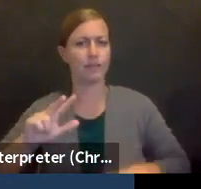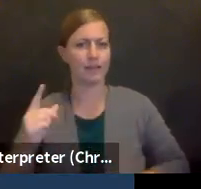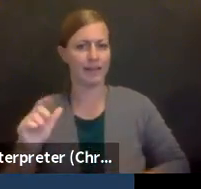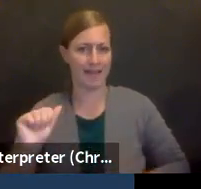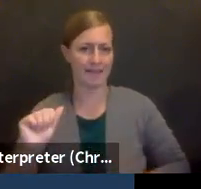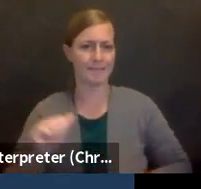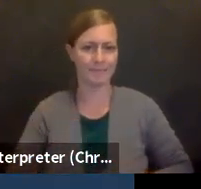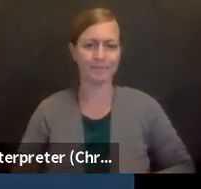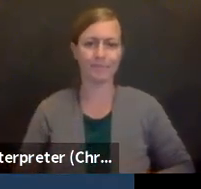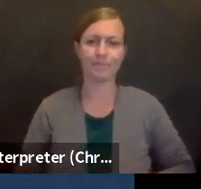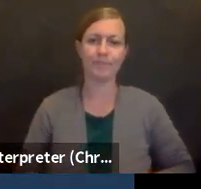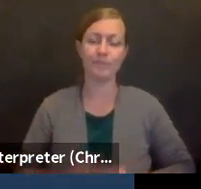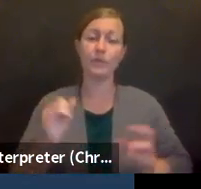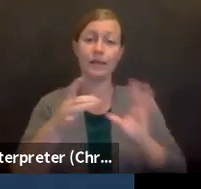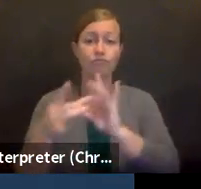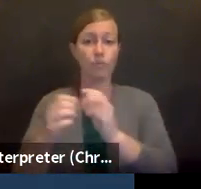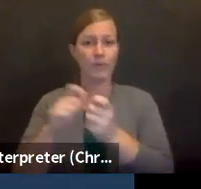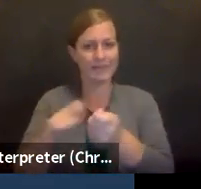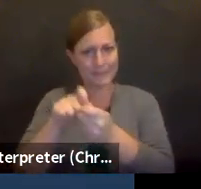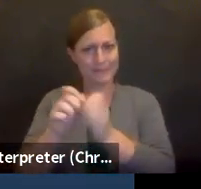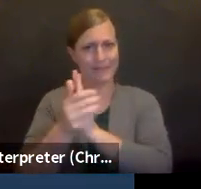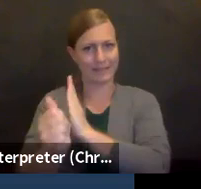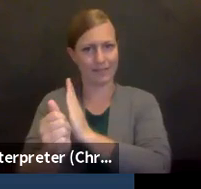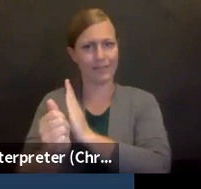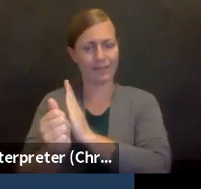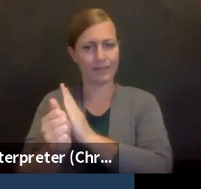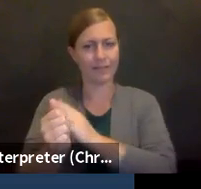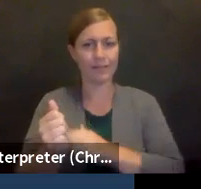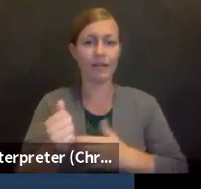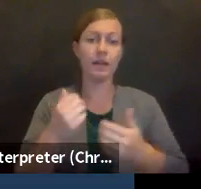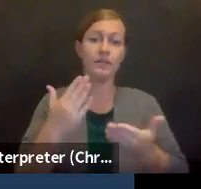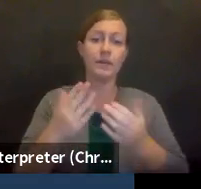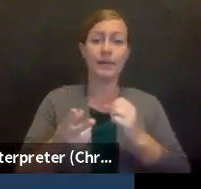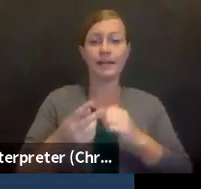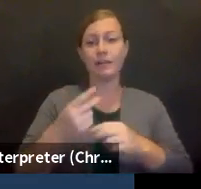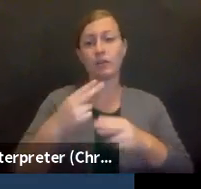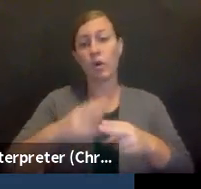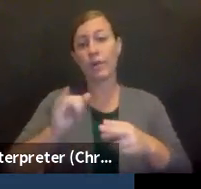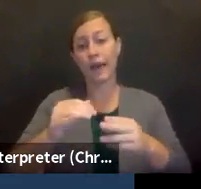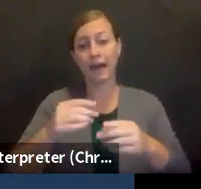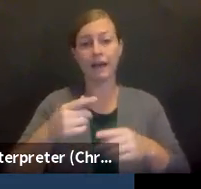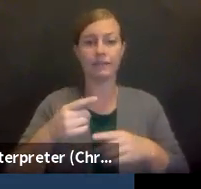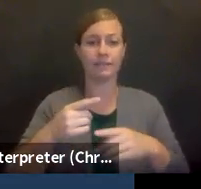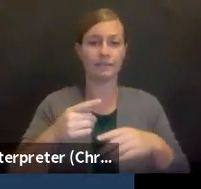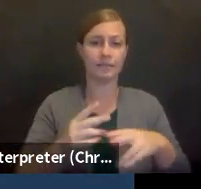can tie it to a specific skill. I can say this one is mathematics.